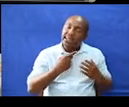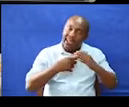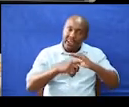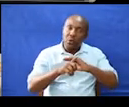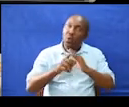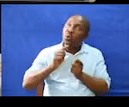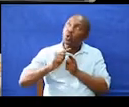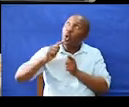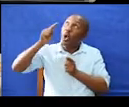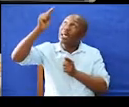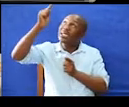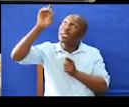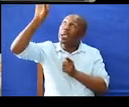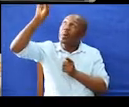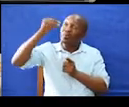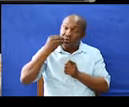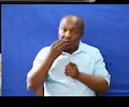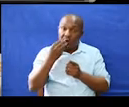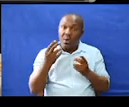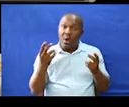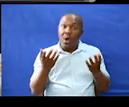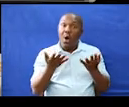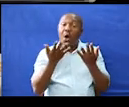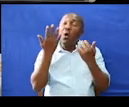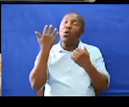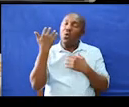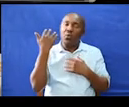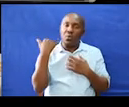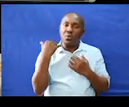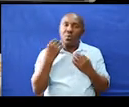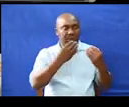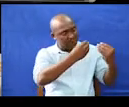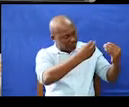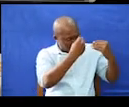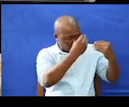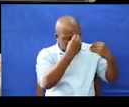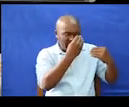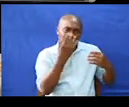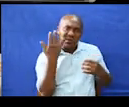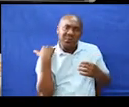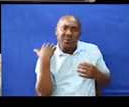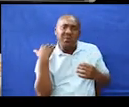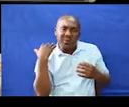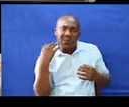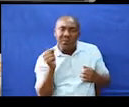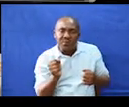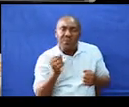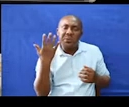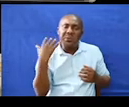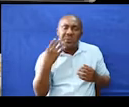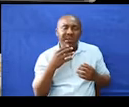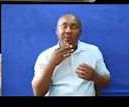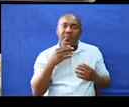long neck was also inherited to their offspring, and those offspring passed the same trait